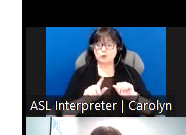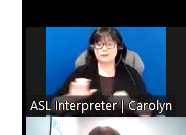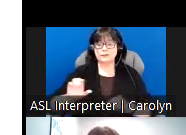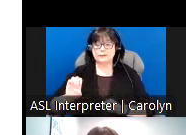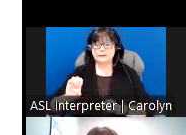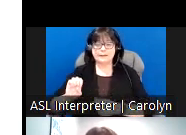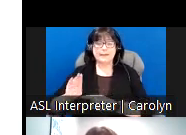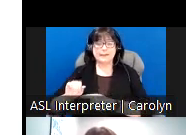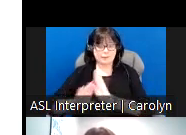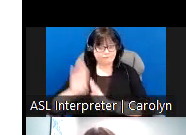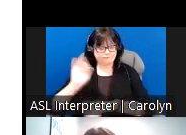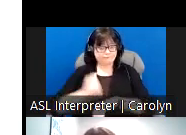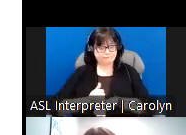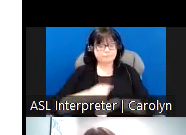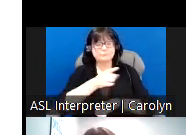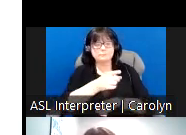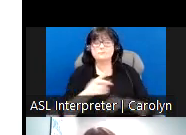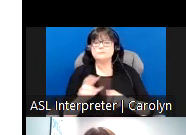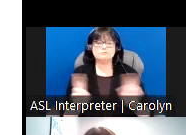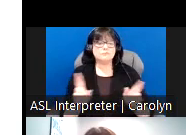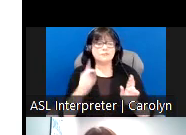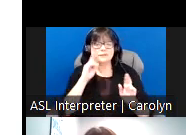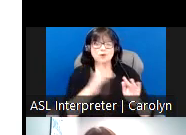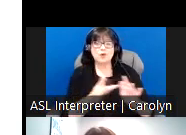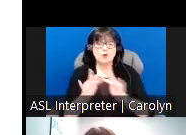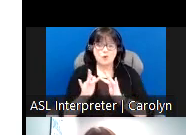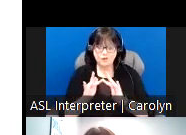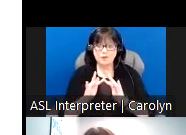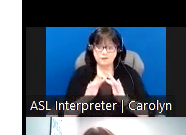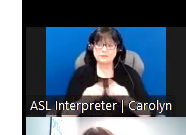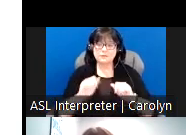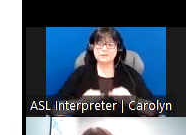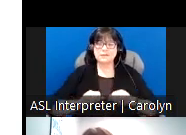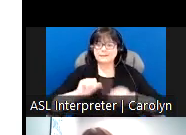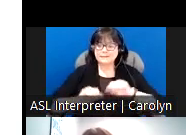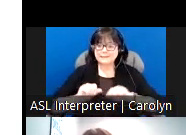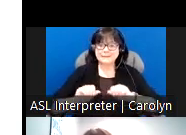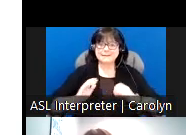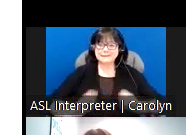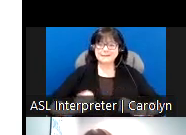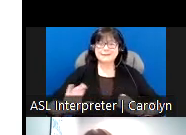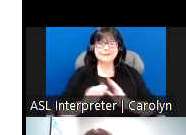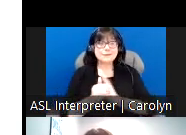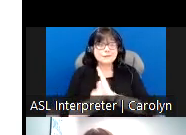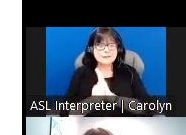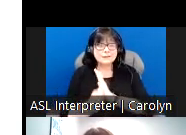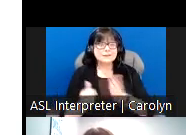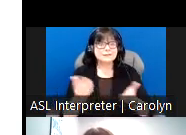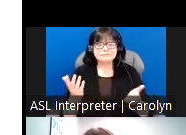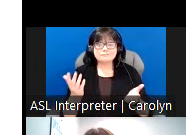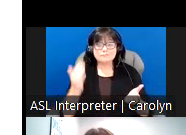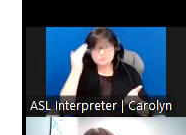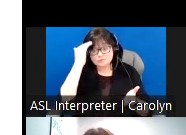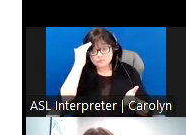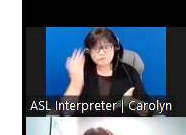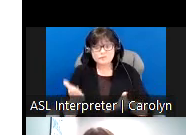developed to provide an online option for assessing client skills and aptitude of their skills. Our program